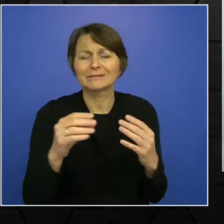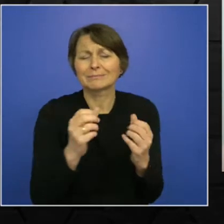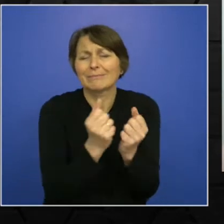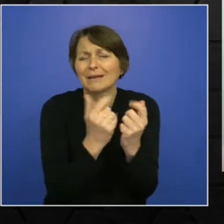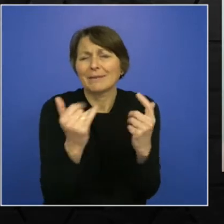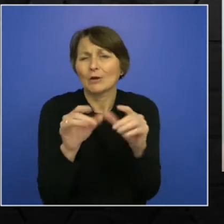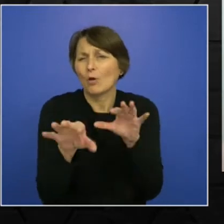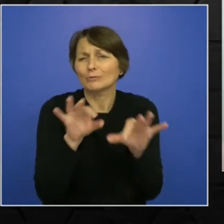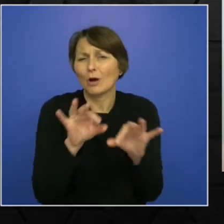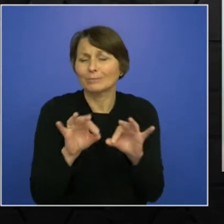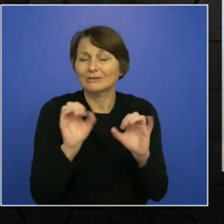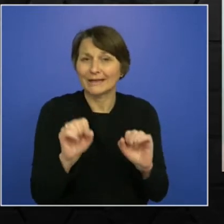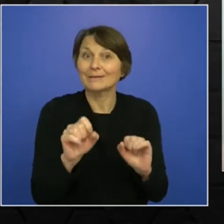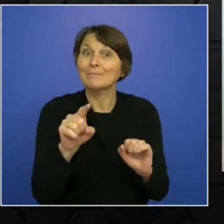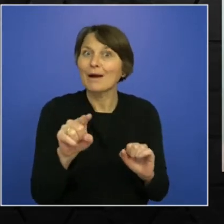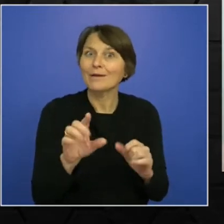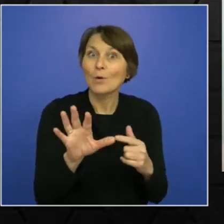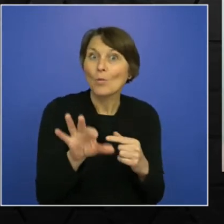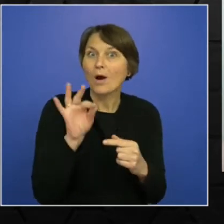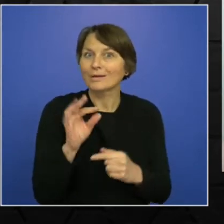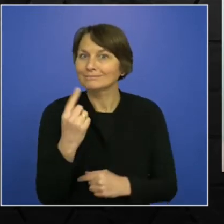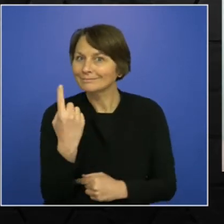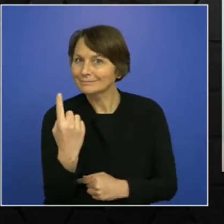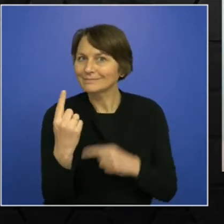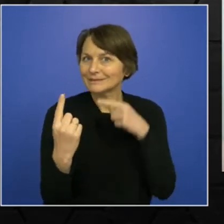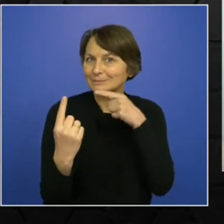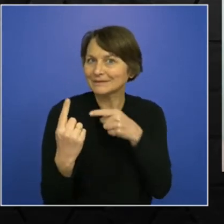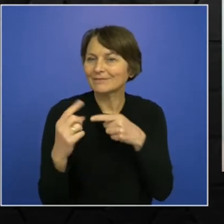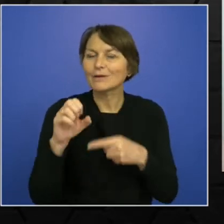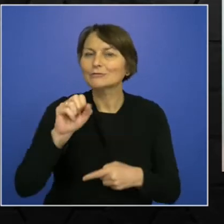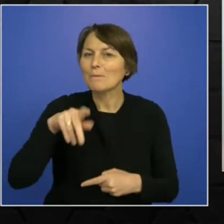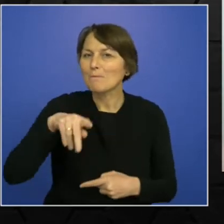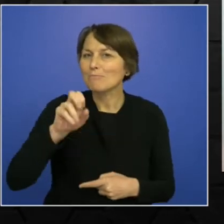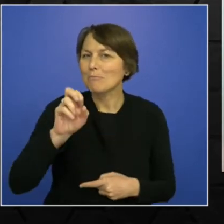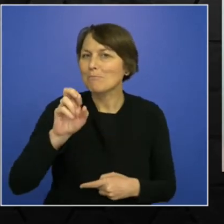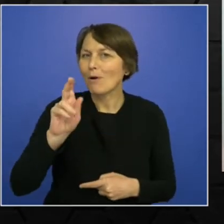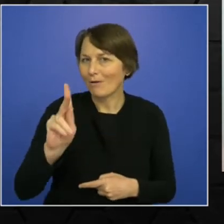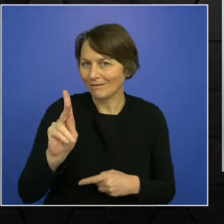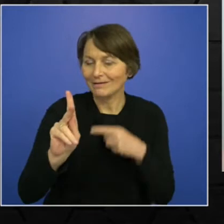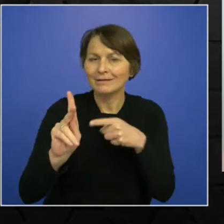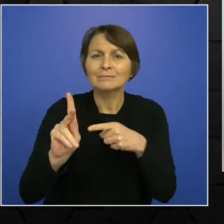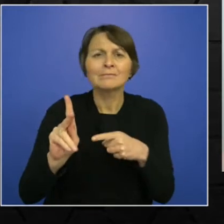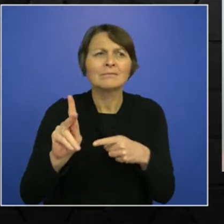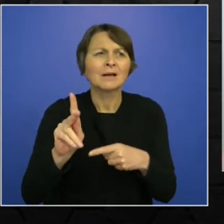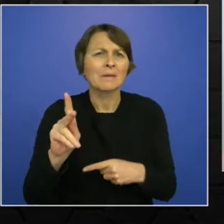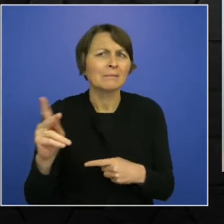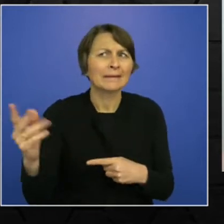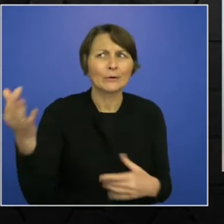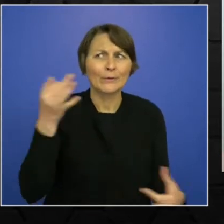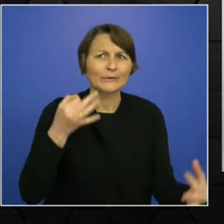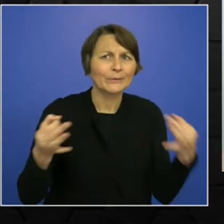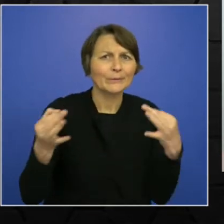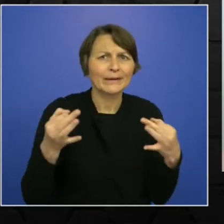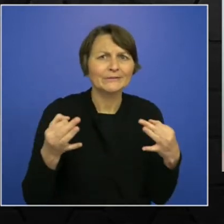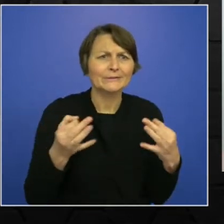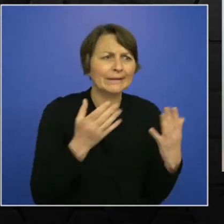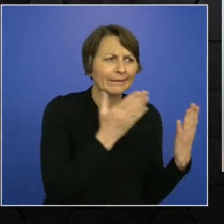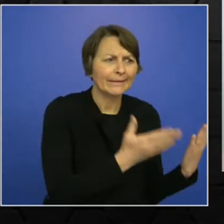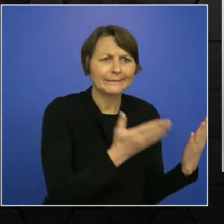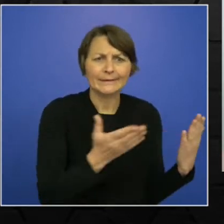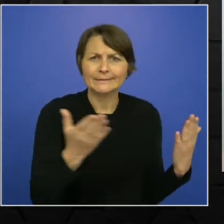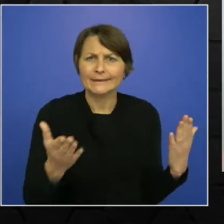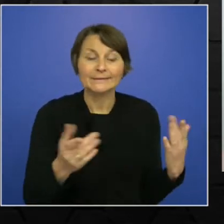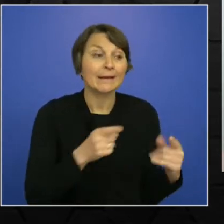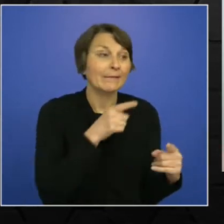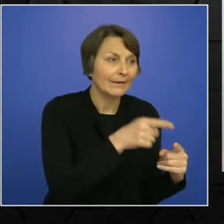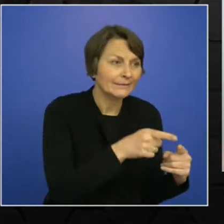MML Spark. So usually I get a lot of questions about when to use what tool, right? And MML Spark is